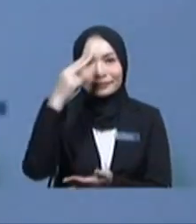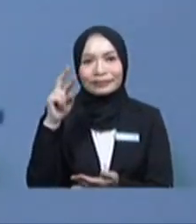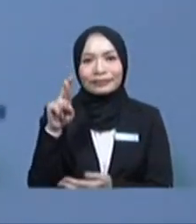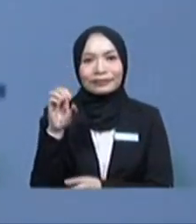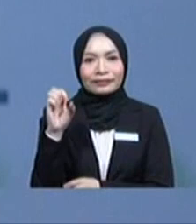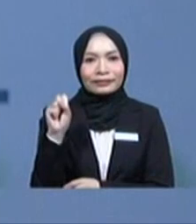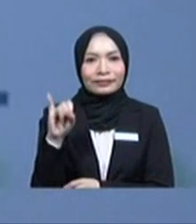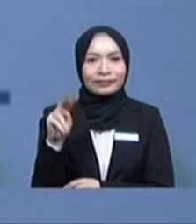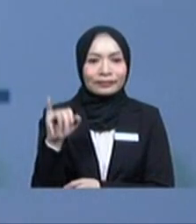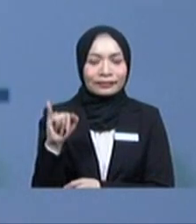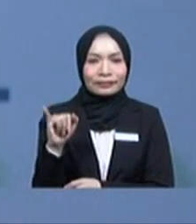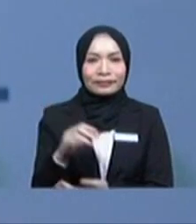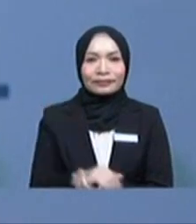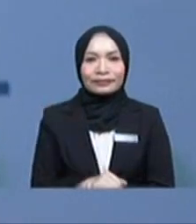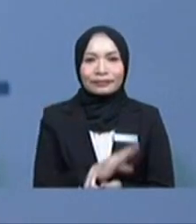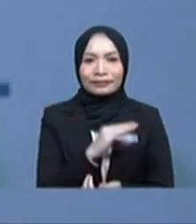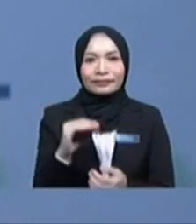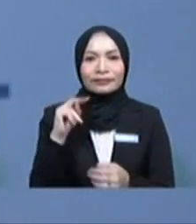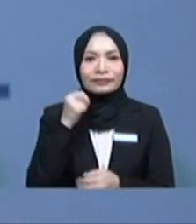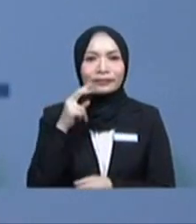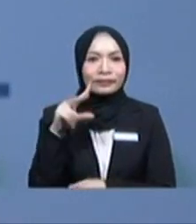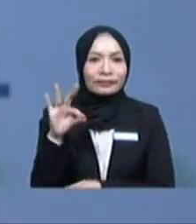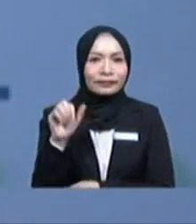Puan Farah Madi binti Aman,